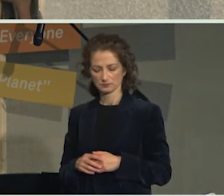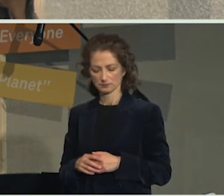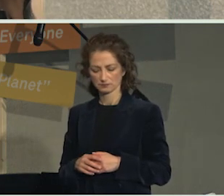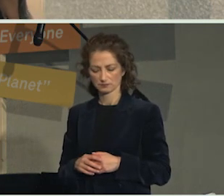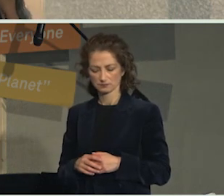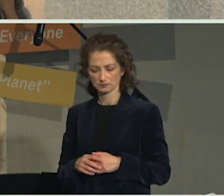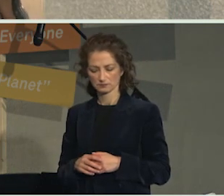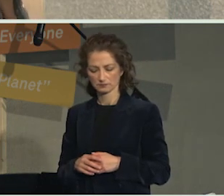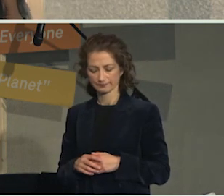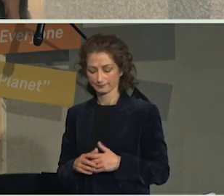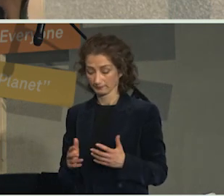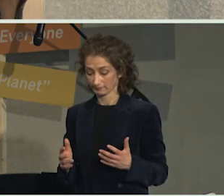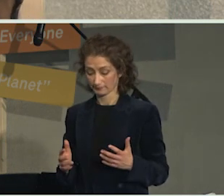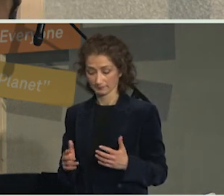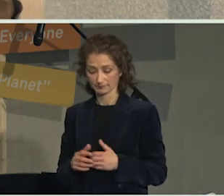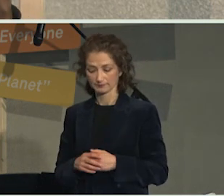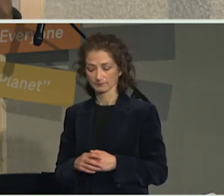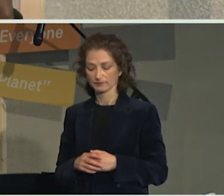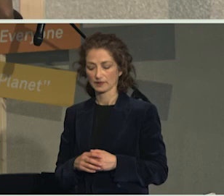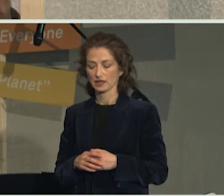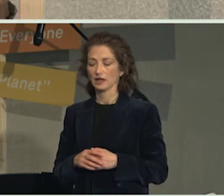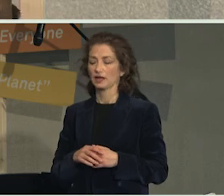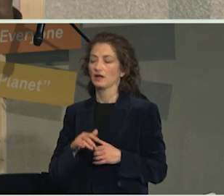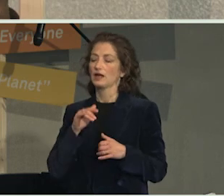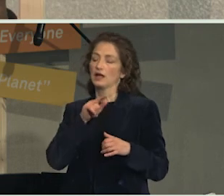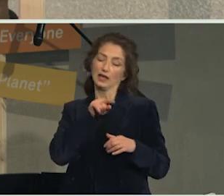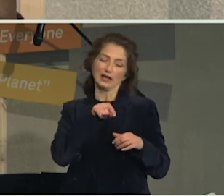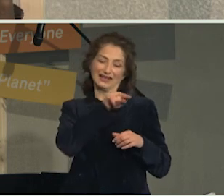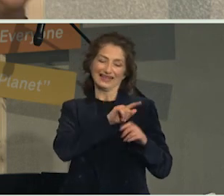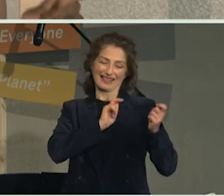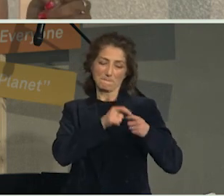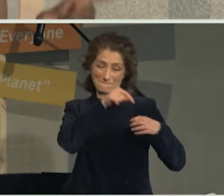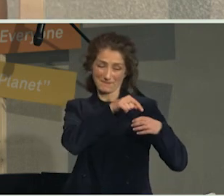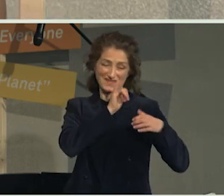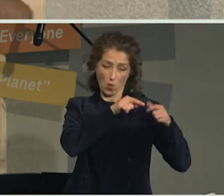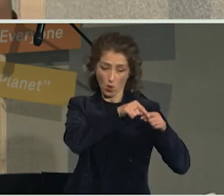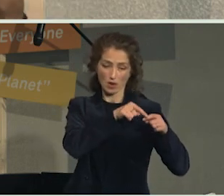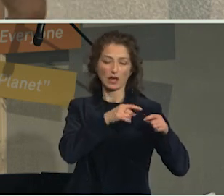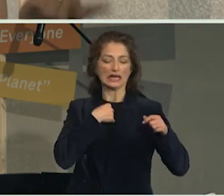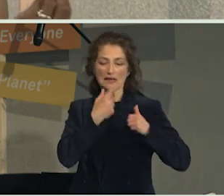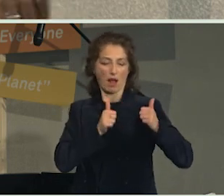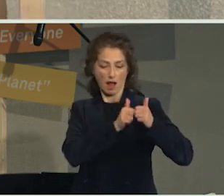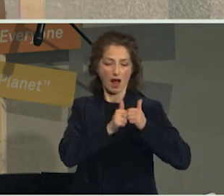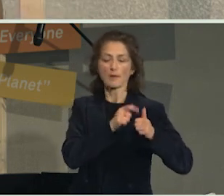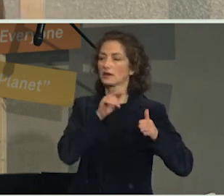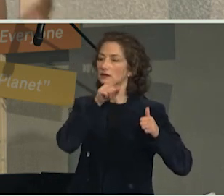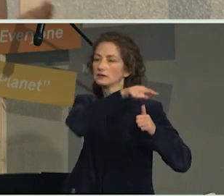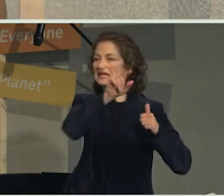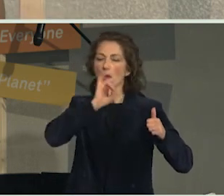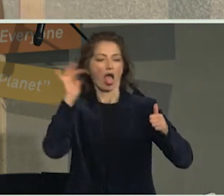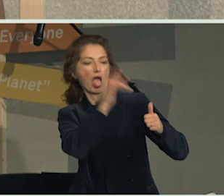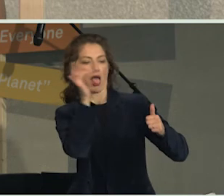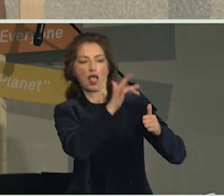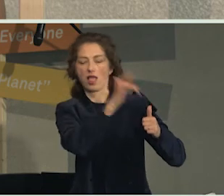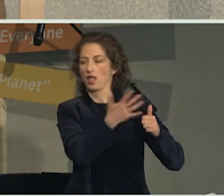it was everywhere. I mean, she couldn't go anywhere without people, you know, attacking her. And whenever I was with her, I actually experienced it. Even when